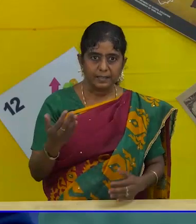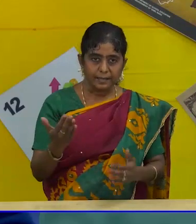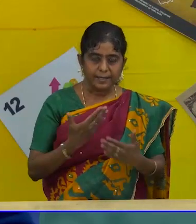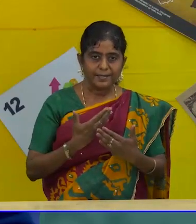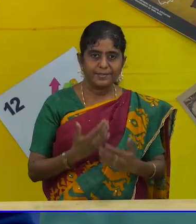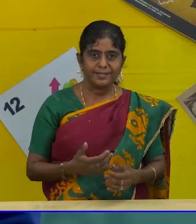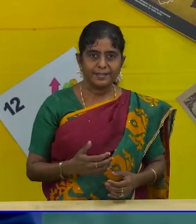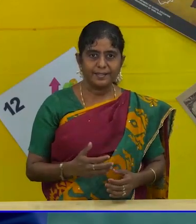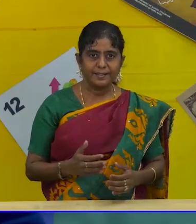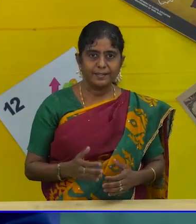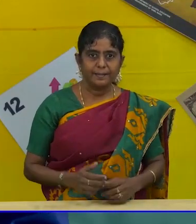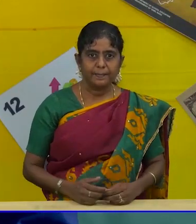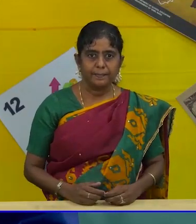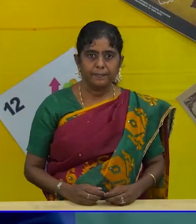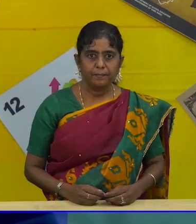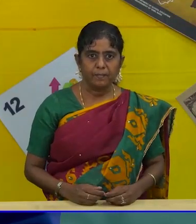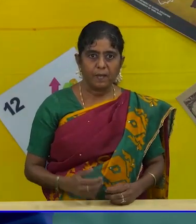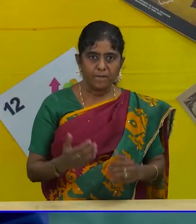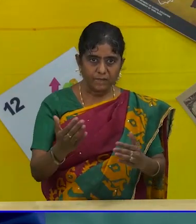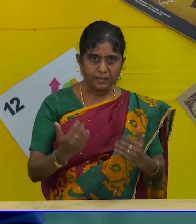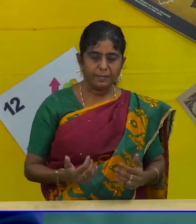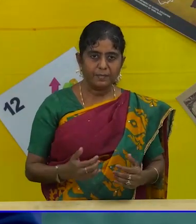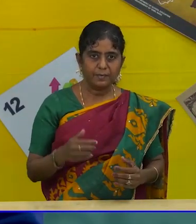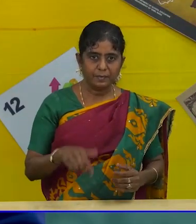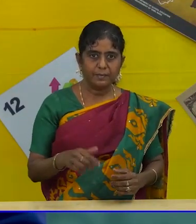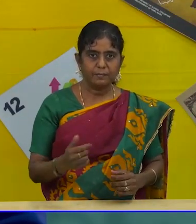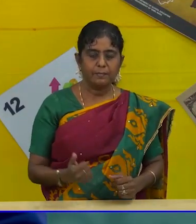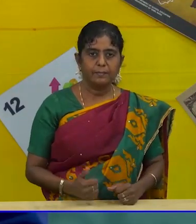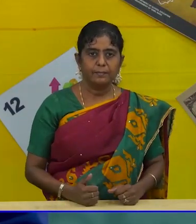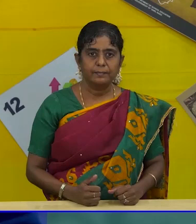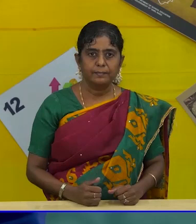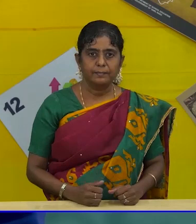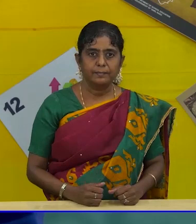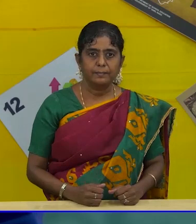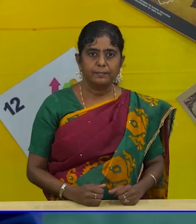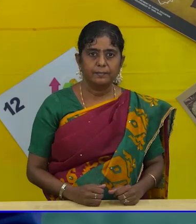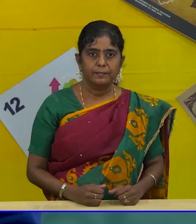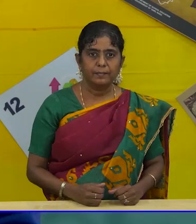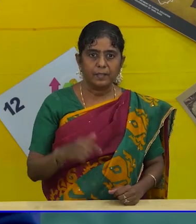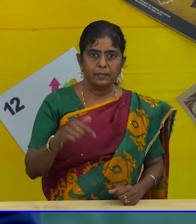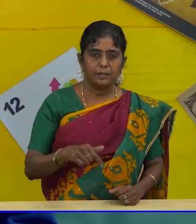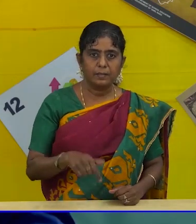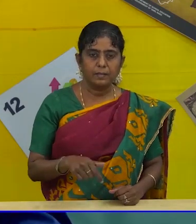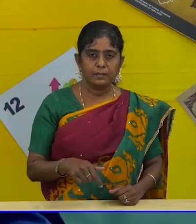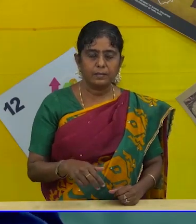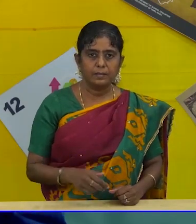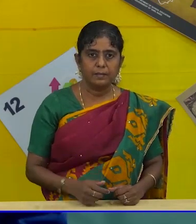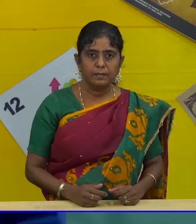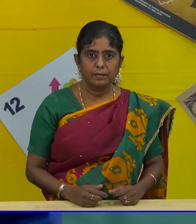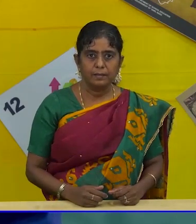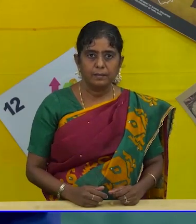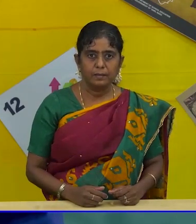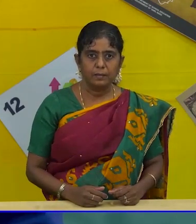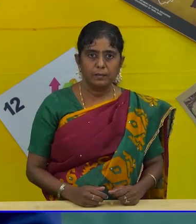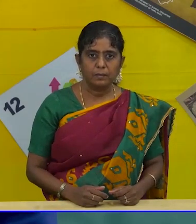Dear students, happy morning. Welcome to the Geometry Box program. In this today's